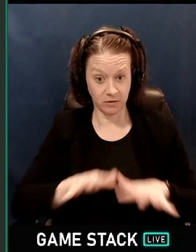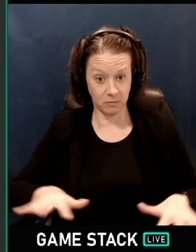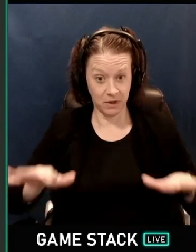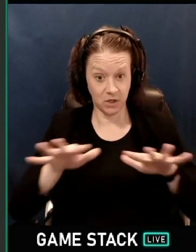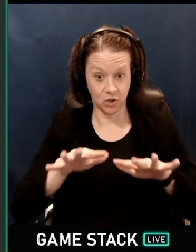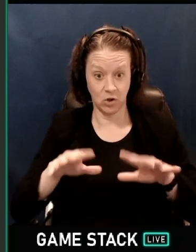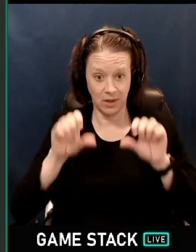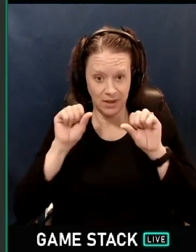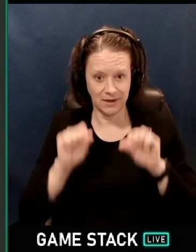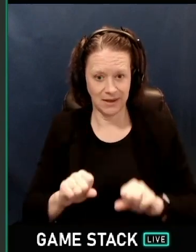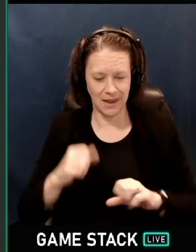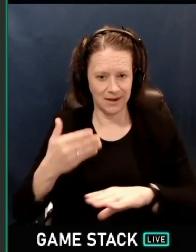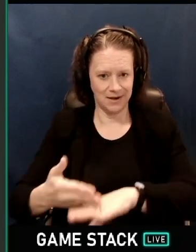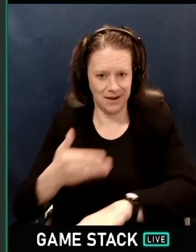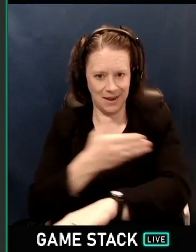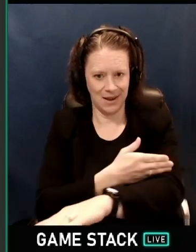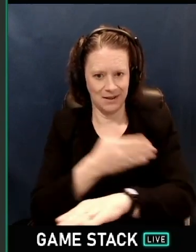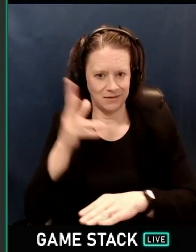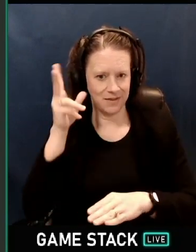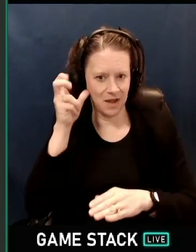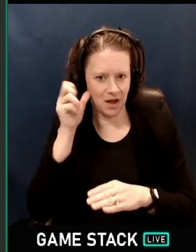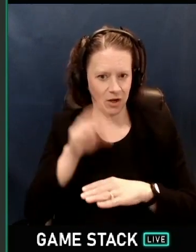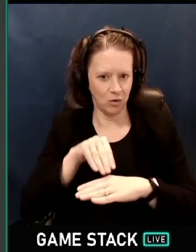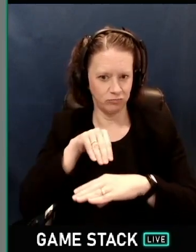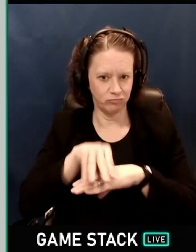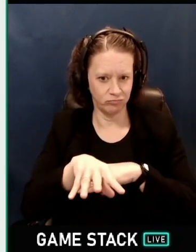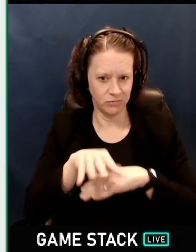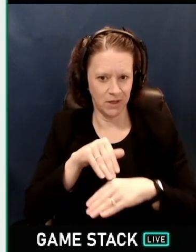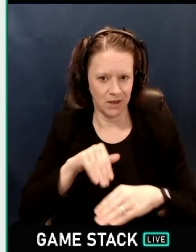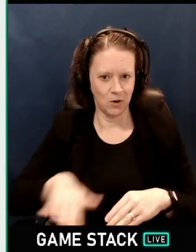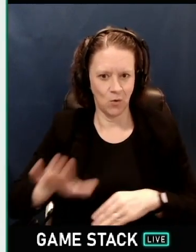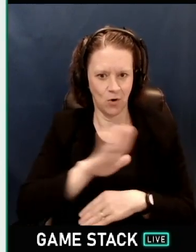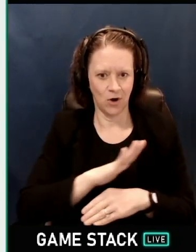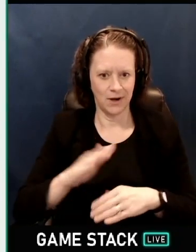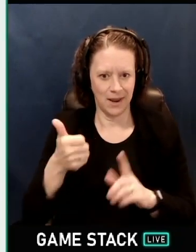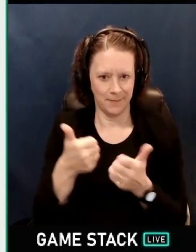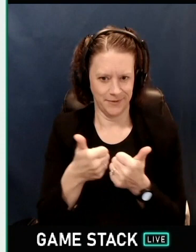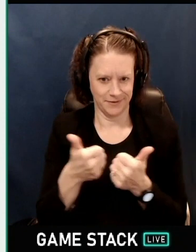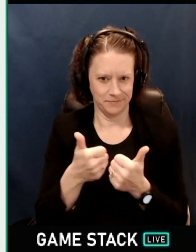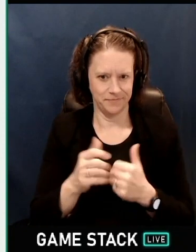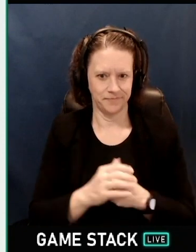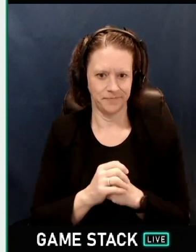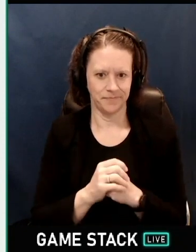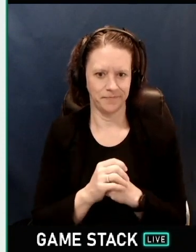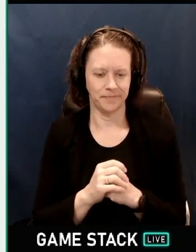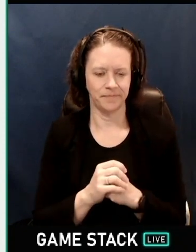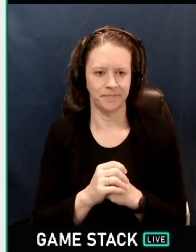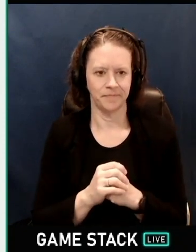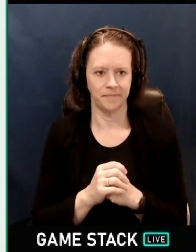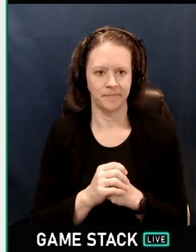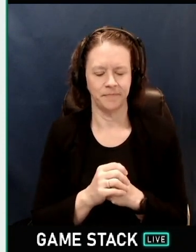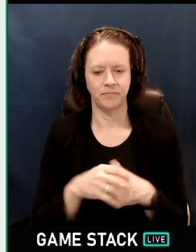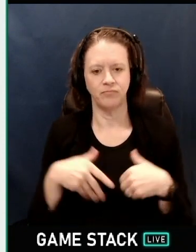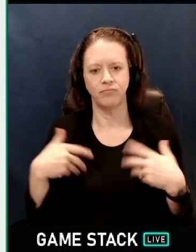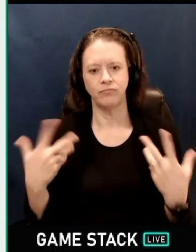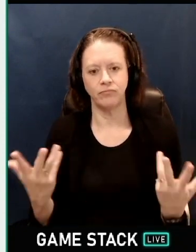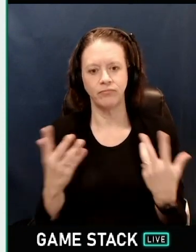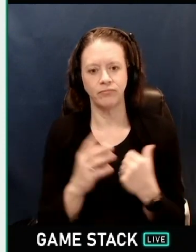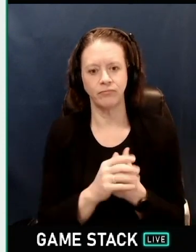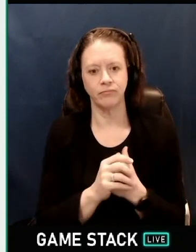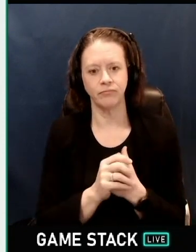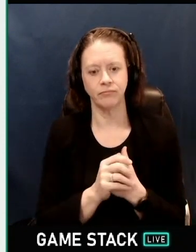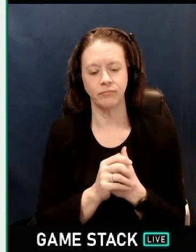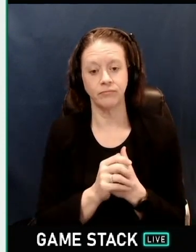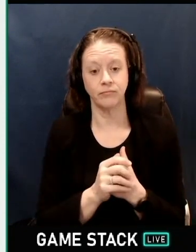the audio in your games. So We're